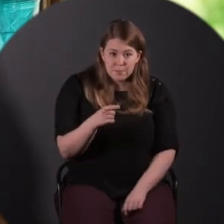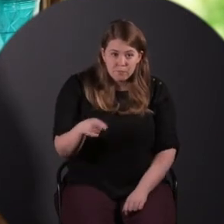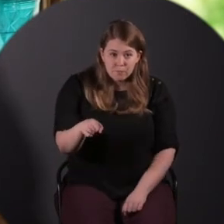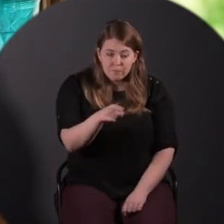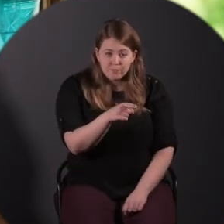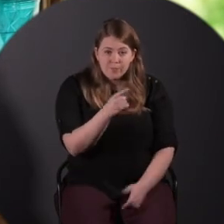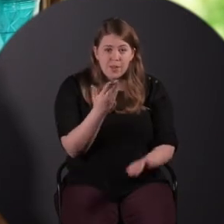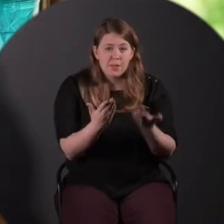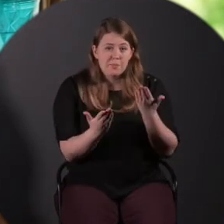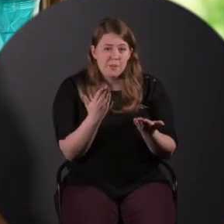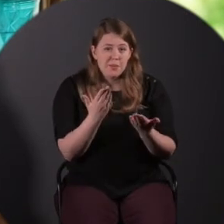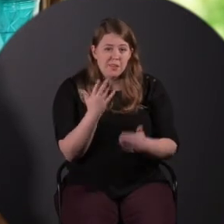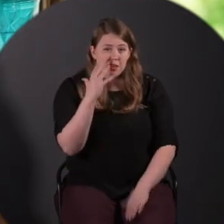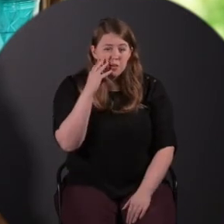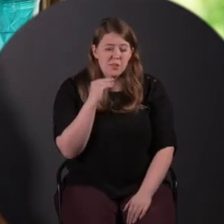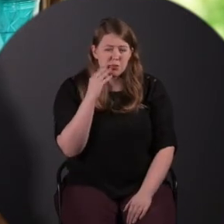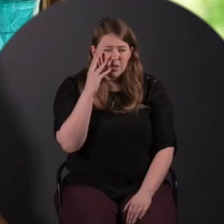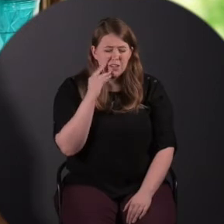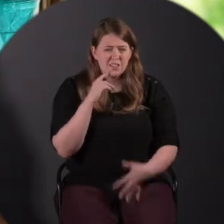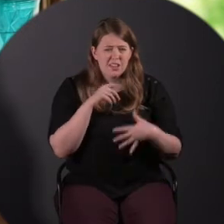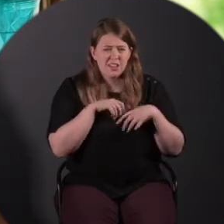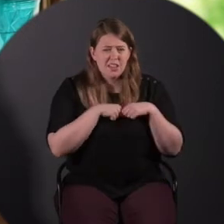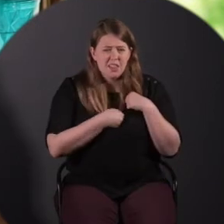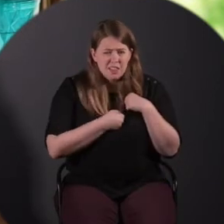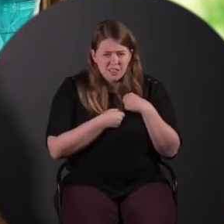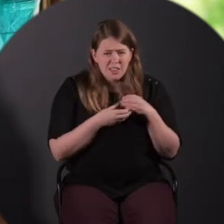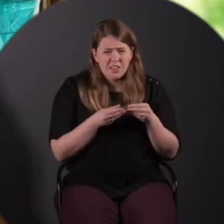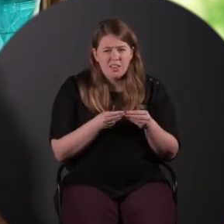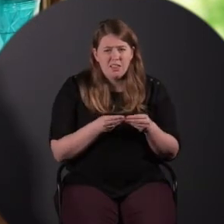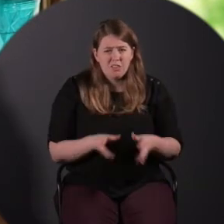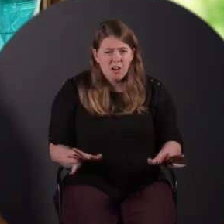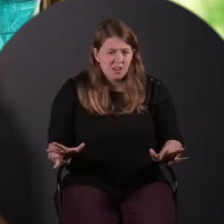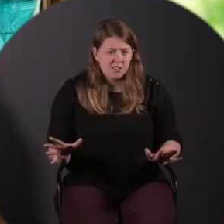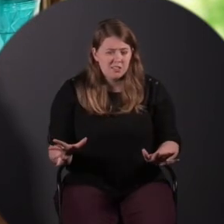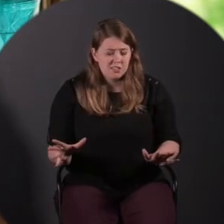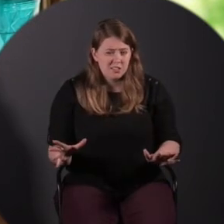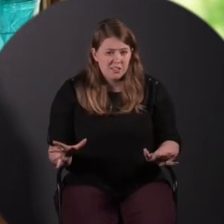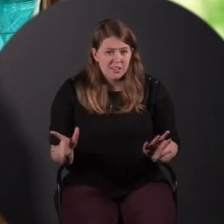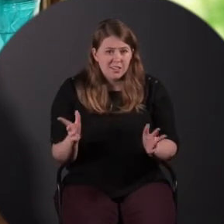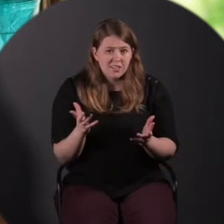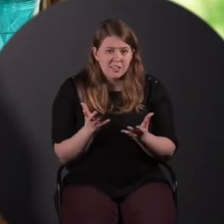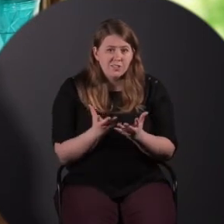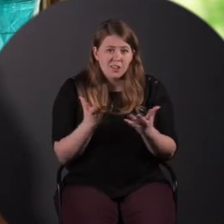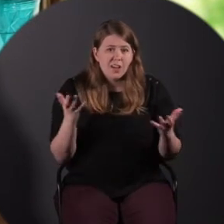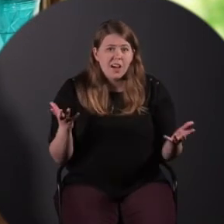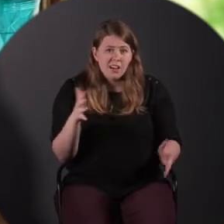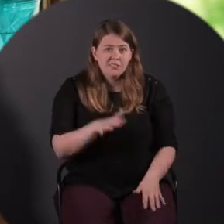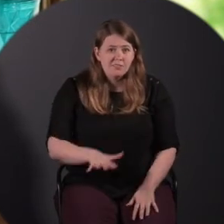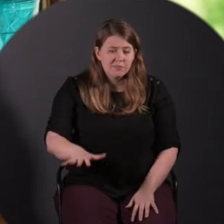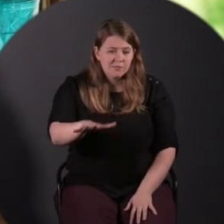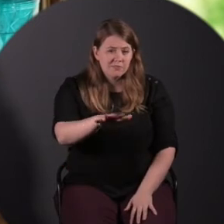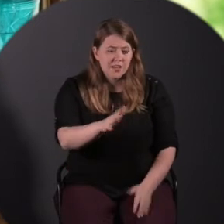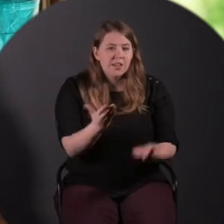grief or loss. Because the reality is there's been a lot of grief. There's been a lot of loss. Some of you had hoped